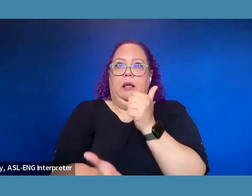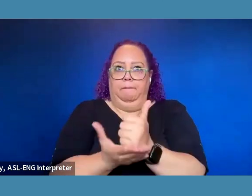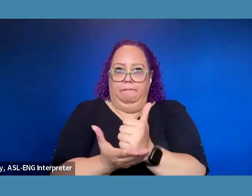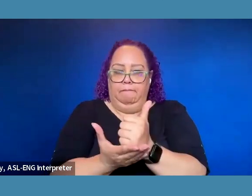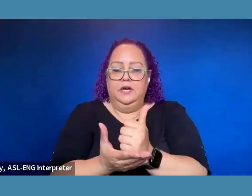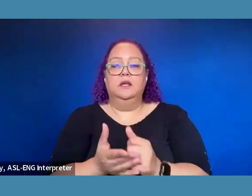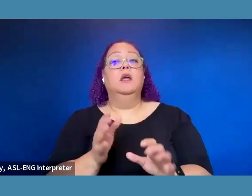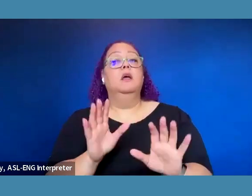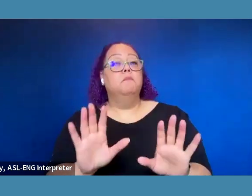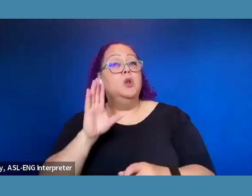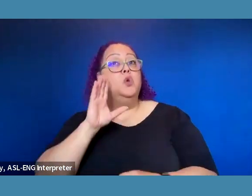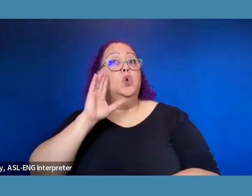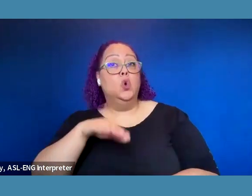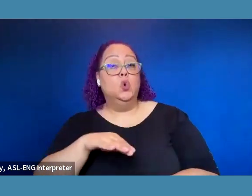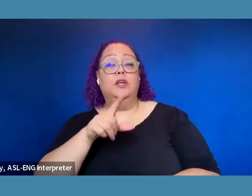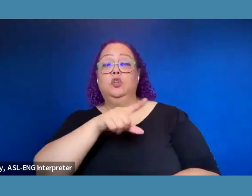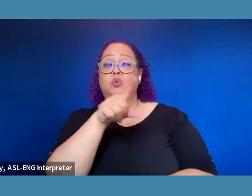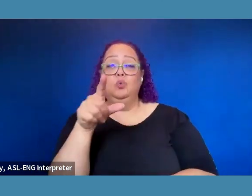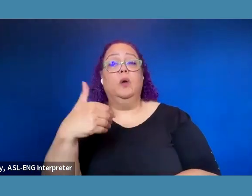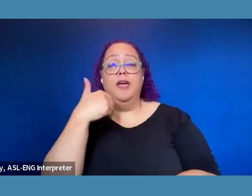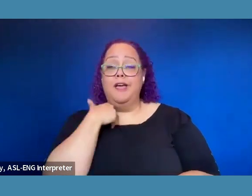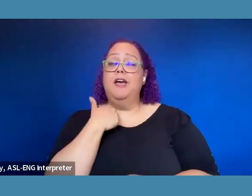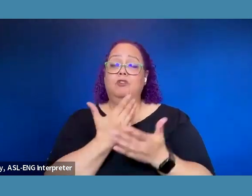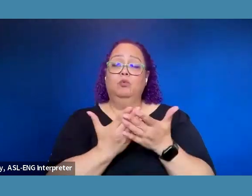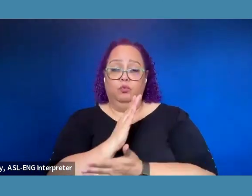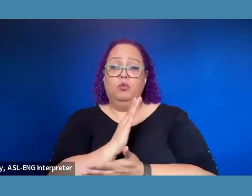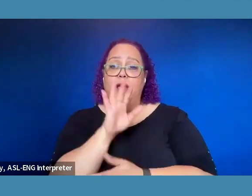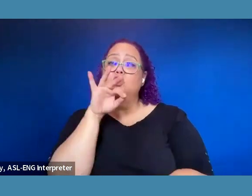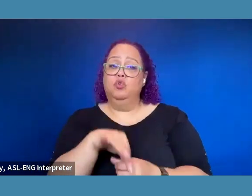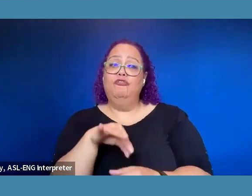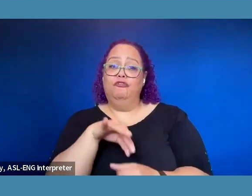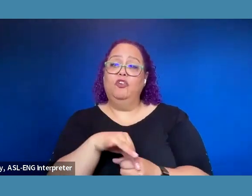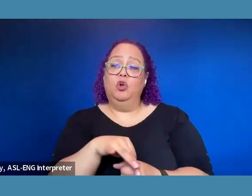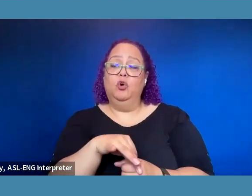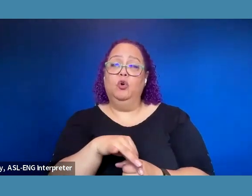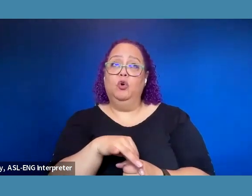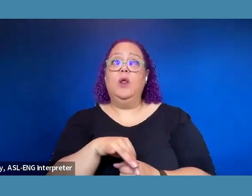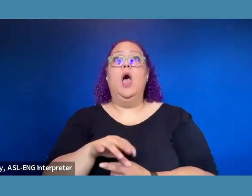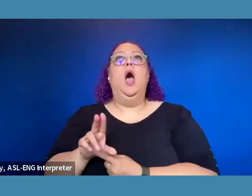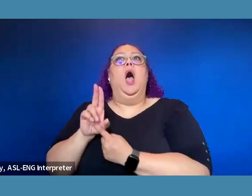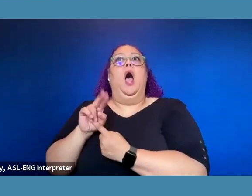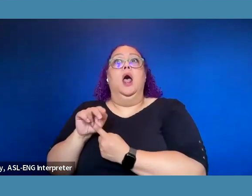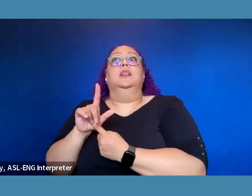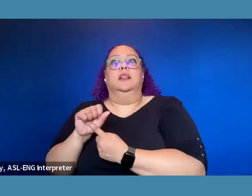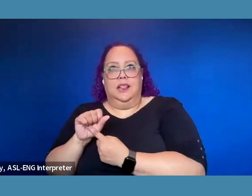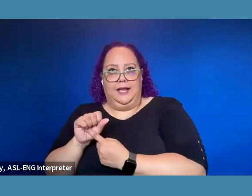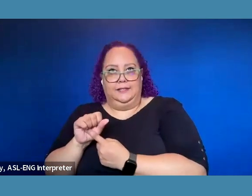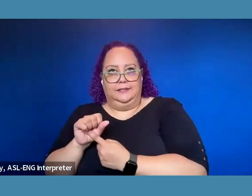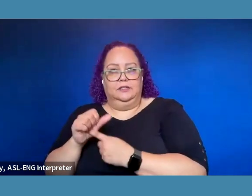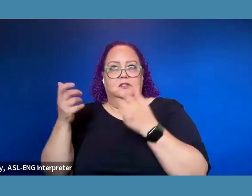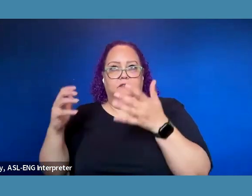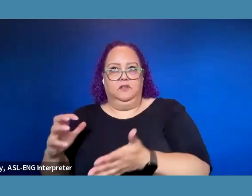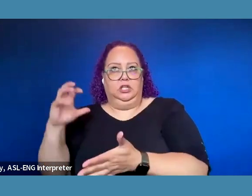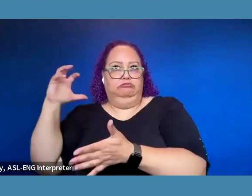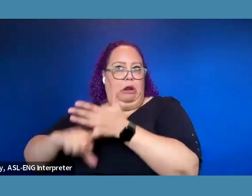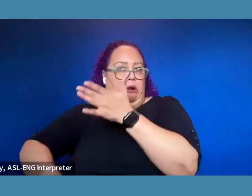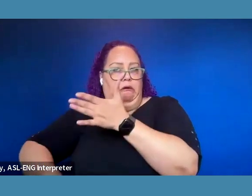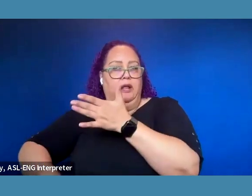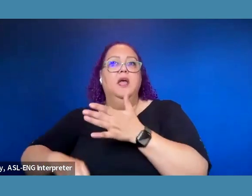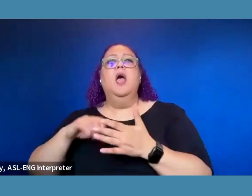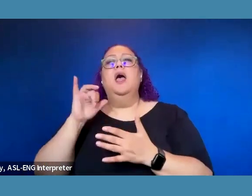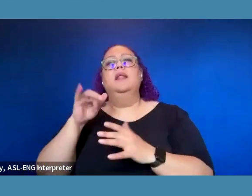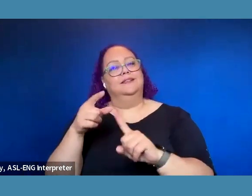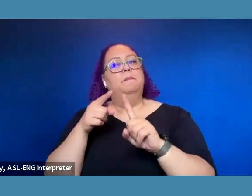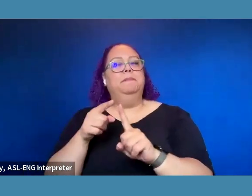just know that you do have the right to vote unless it had been removed, and those are specific situations, which I believe we'll go